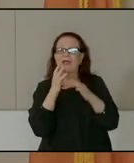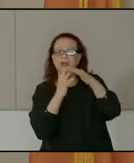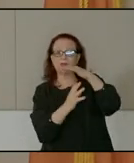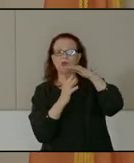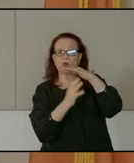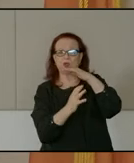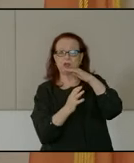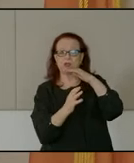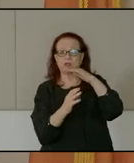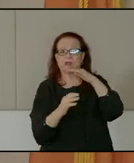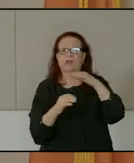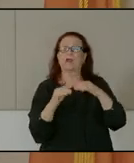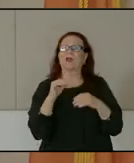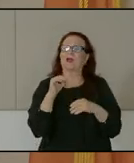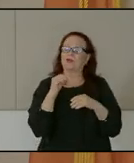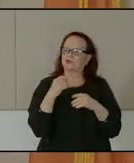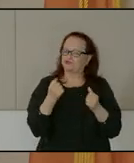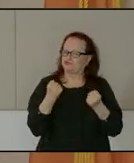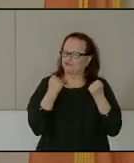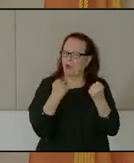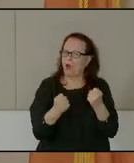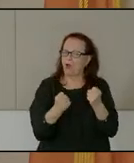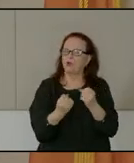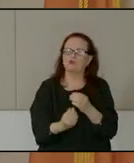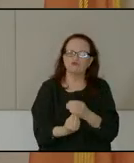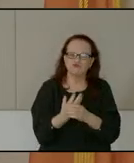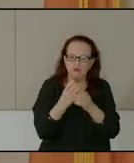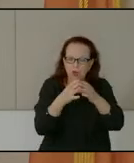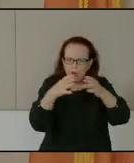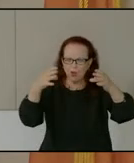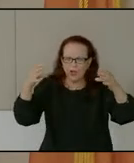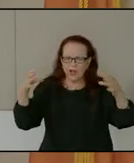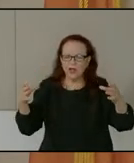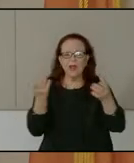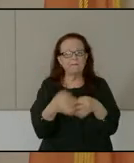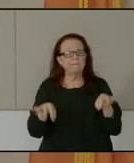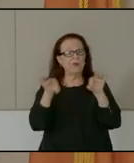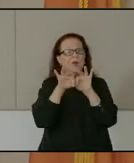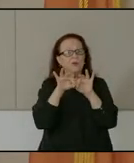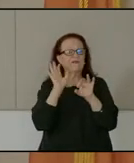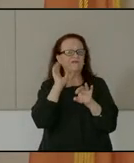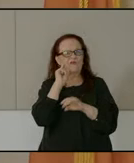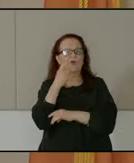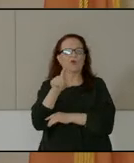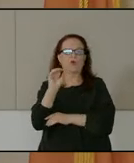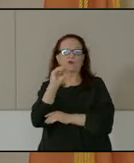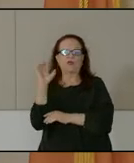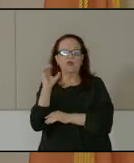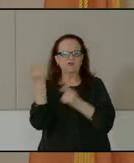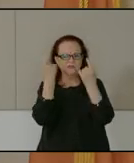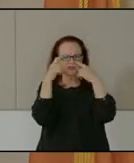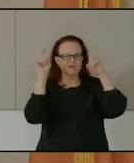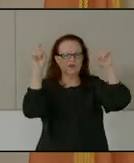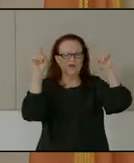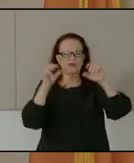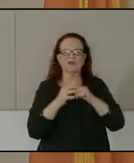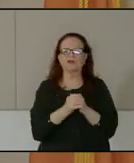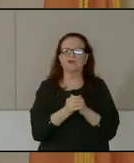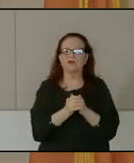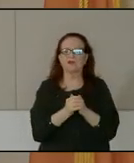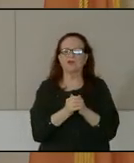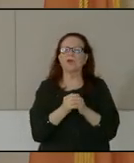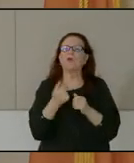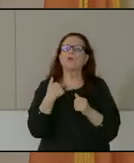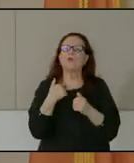strong, growing, and instrumental to our county's success. As a county, we must play a pivotal